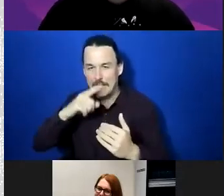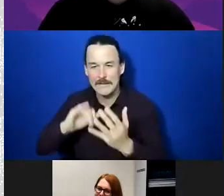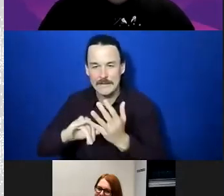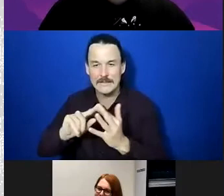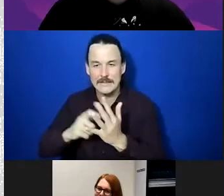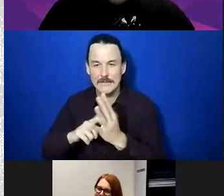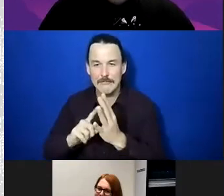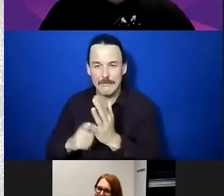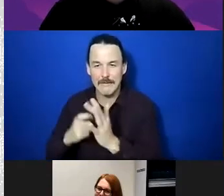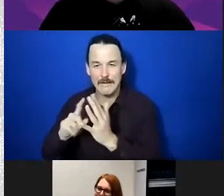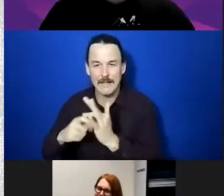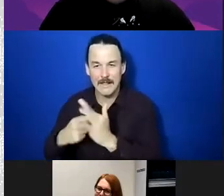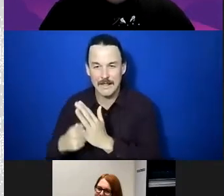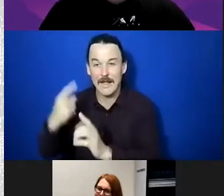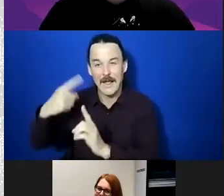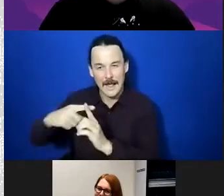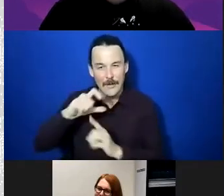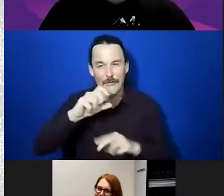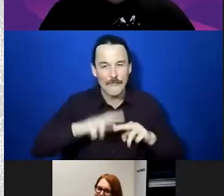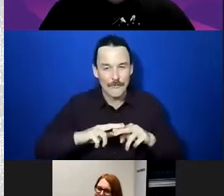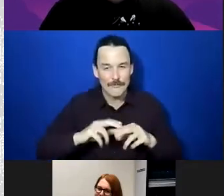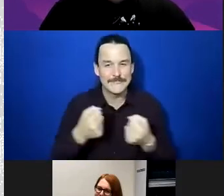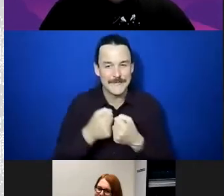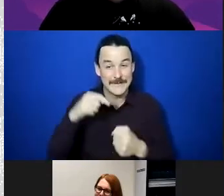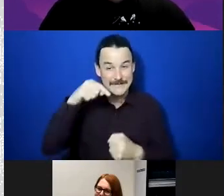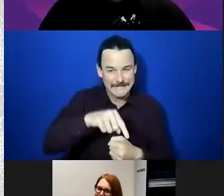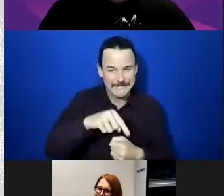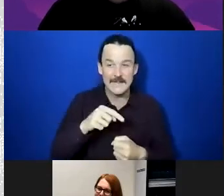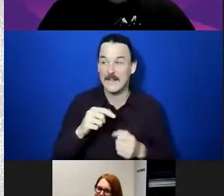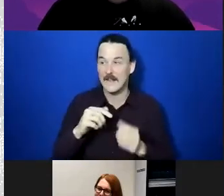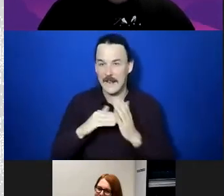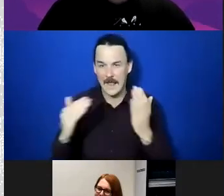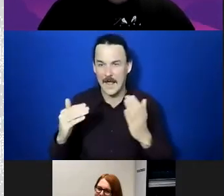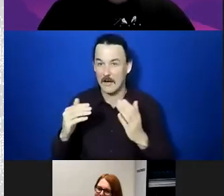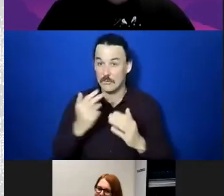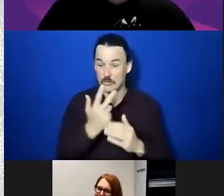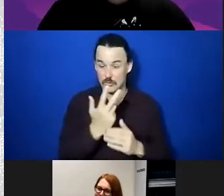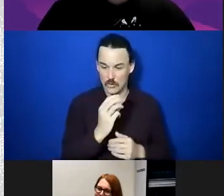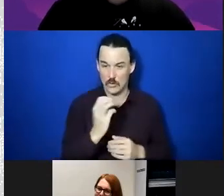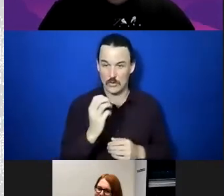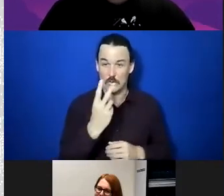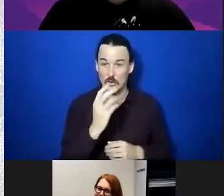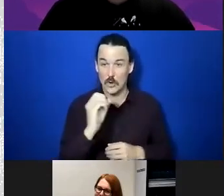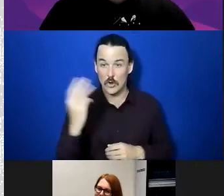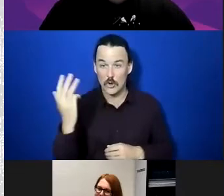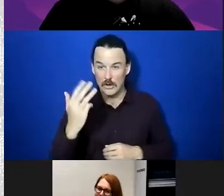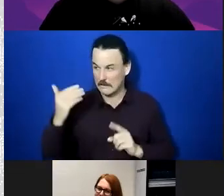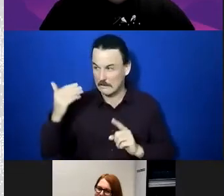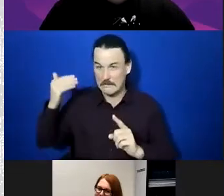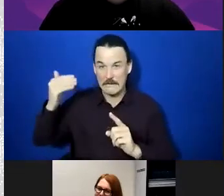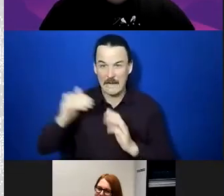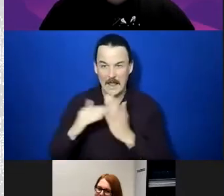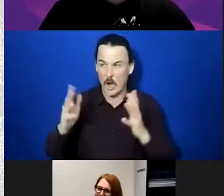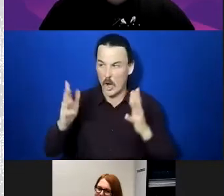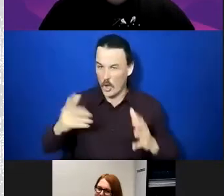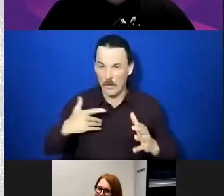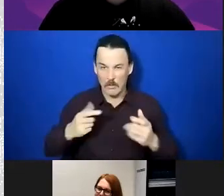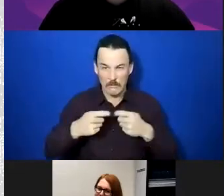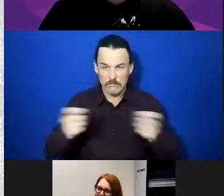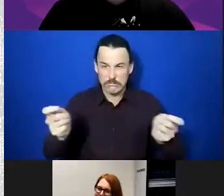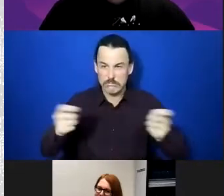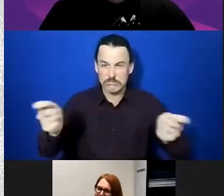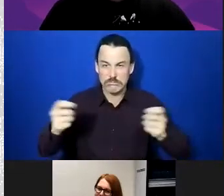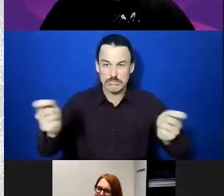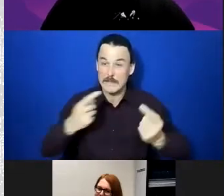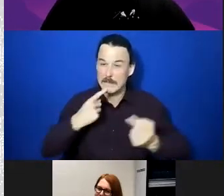by both individuals and institutions. It is also from within this wider context that I'm presenting my talk this